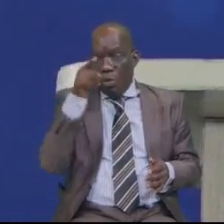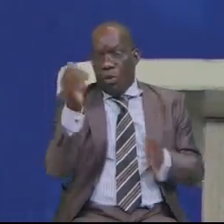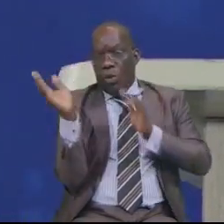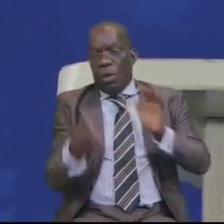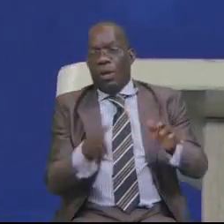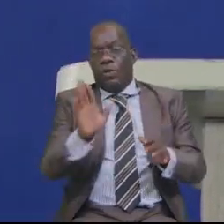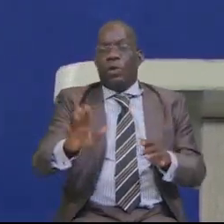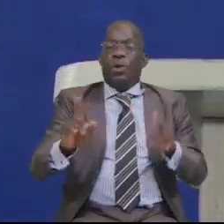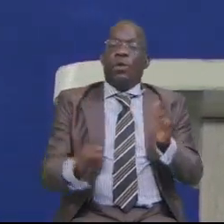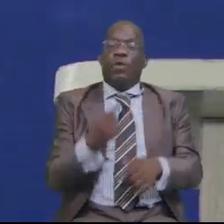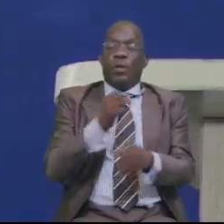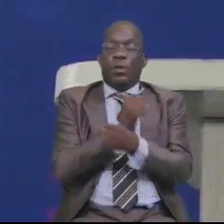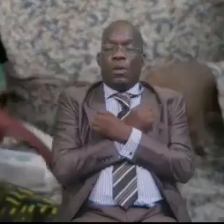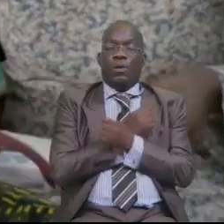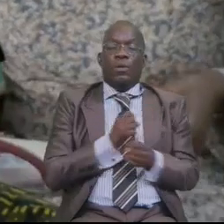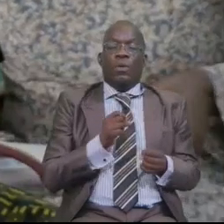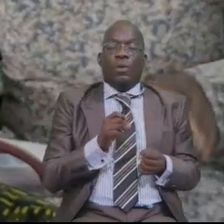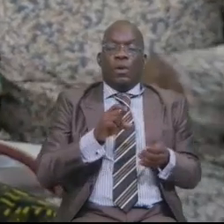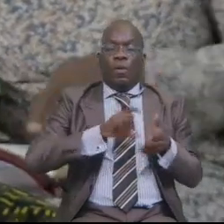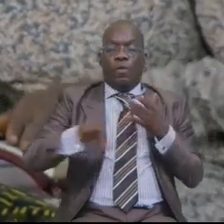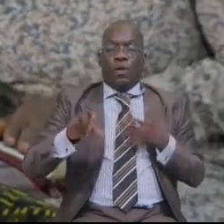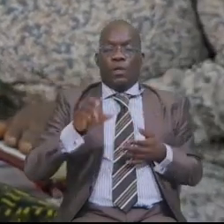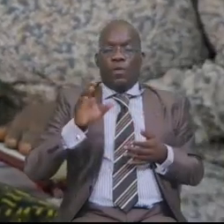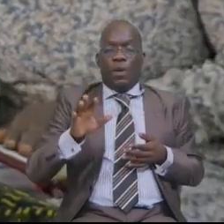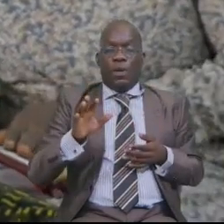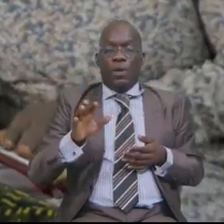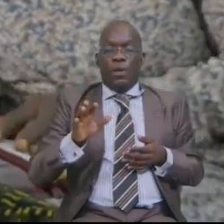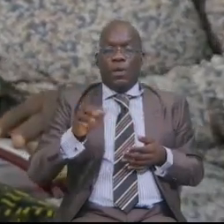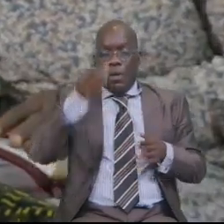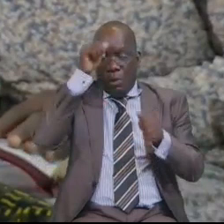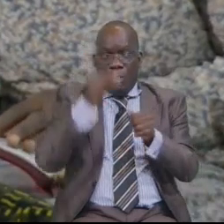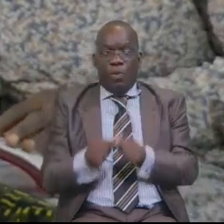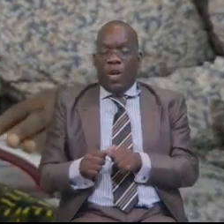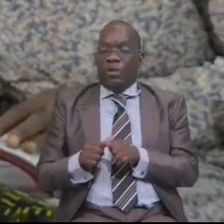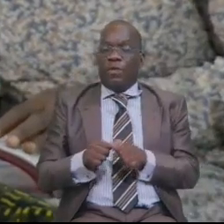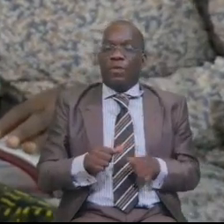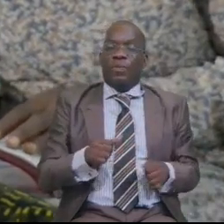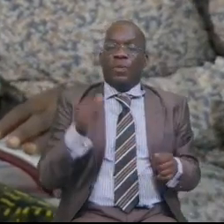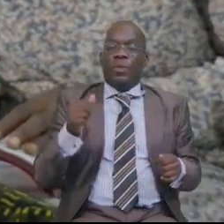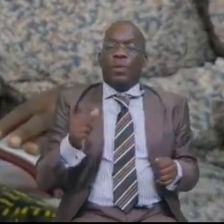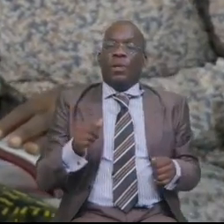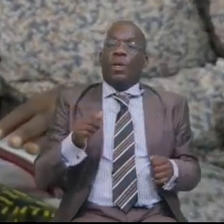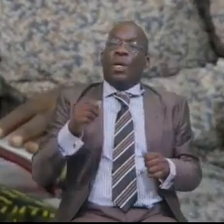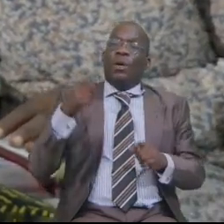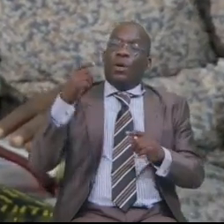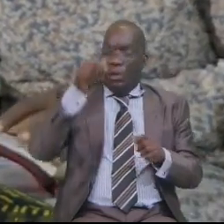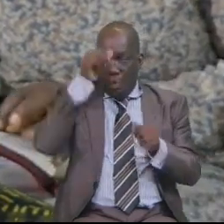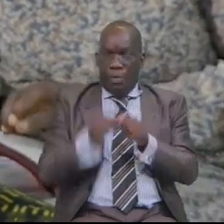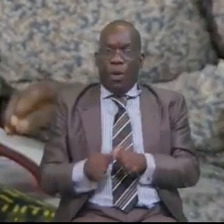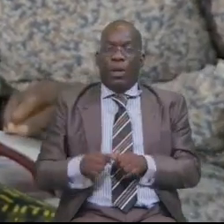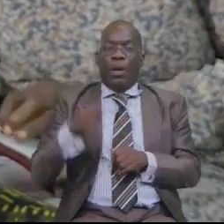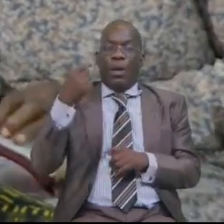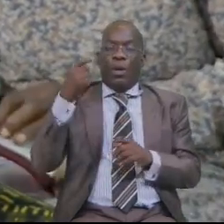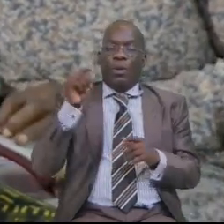verse 5. In verse 5, remember therefore from whence thou art fallen,